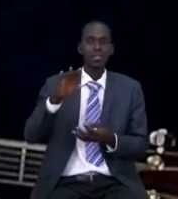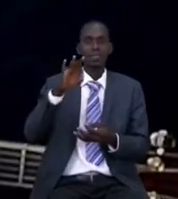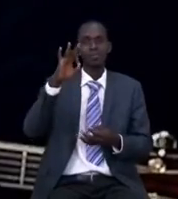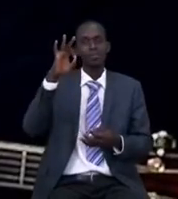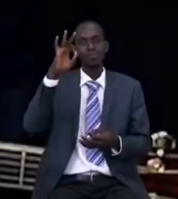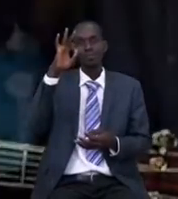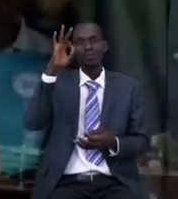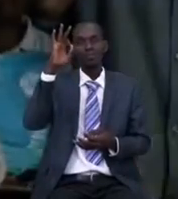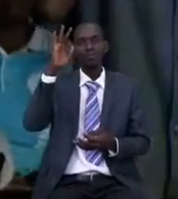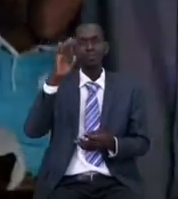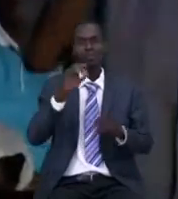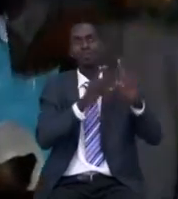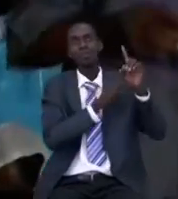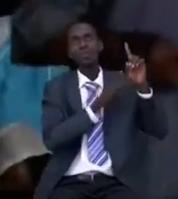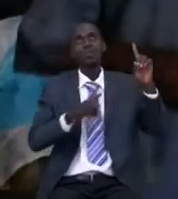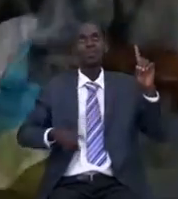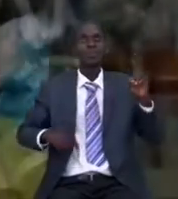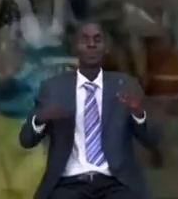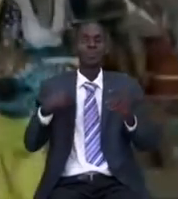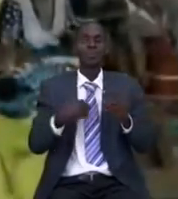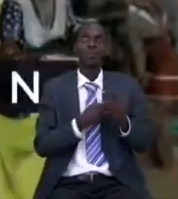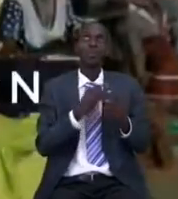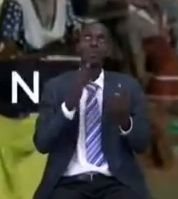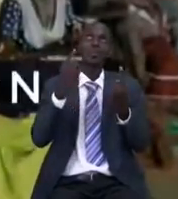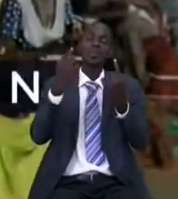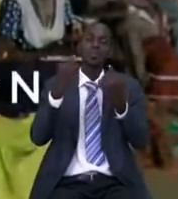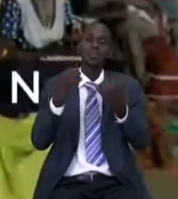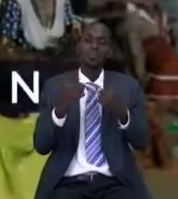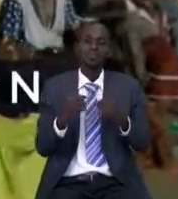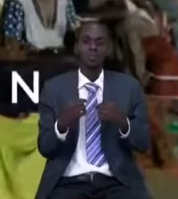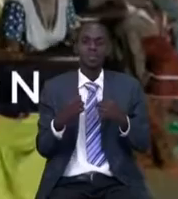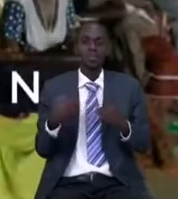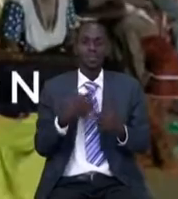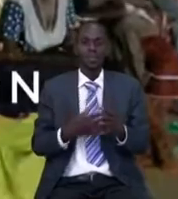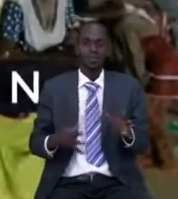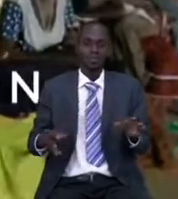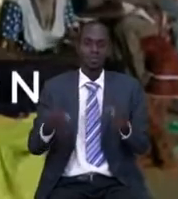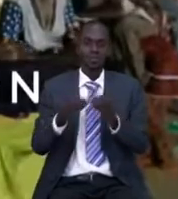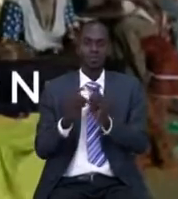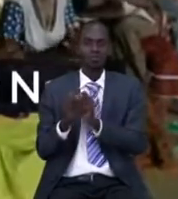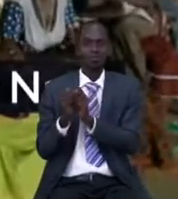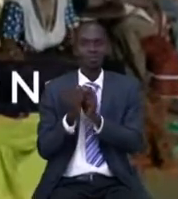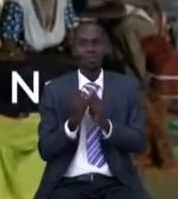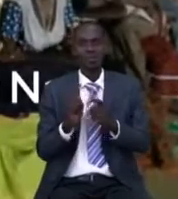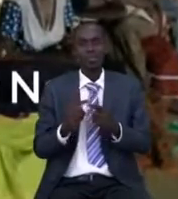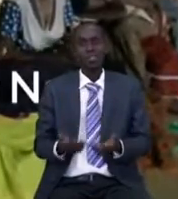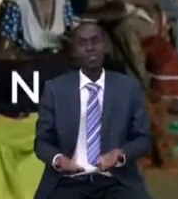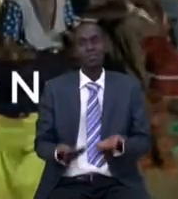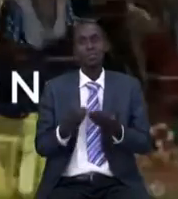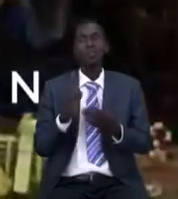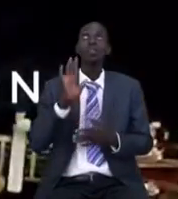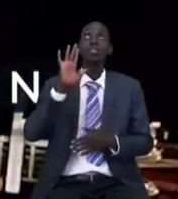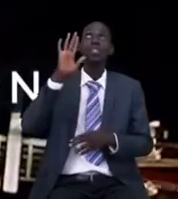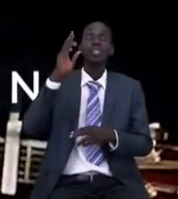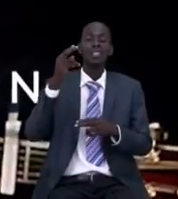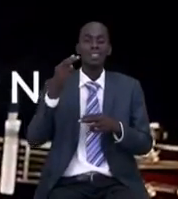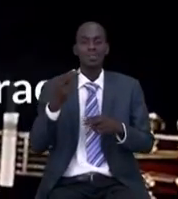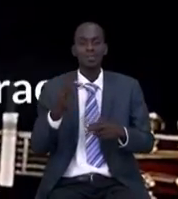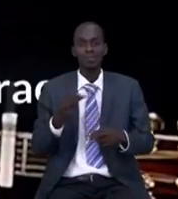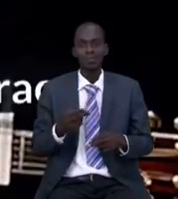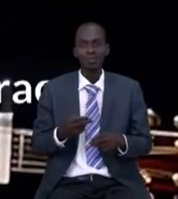Spirit, Lord, we come. Gather together, lift up your